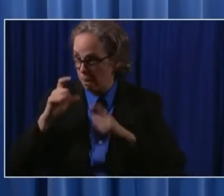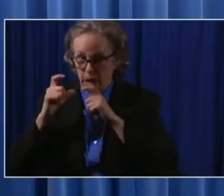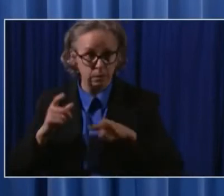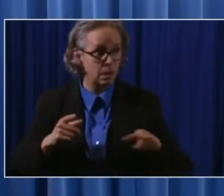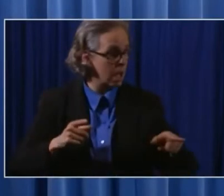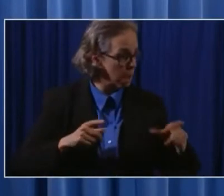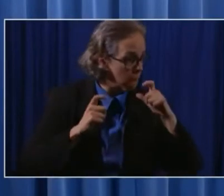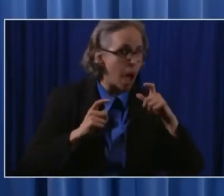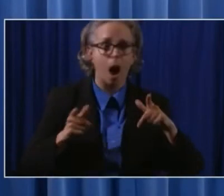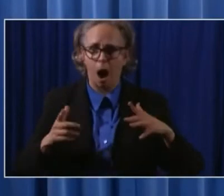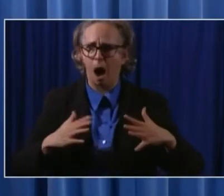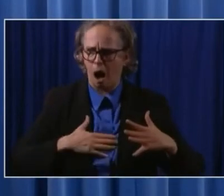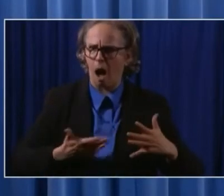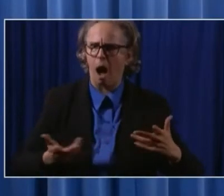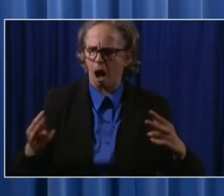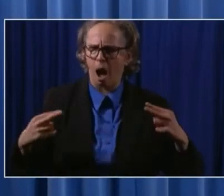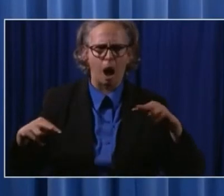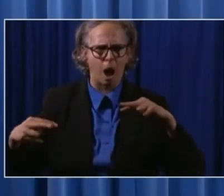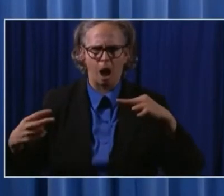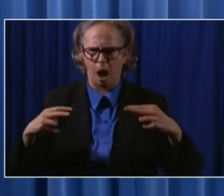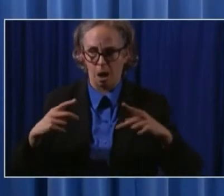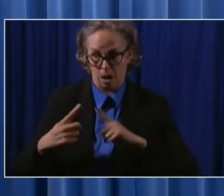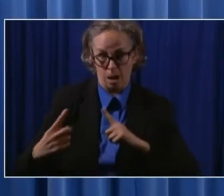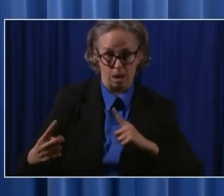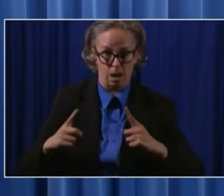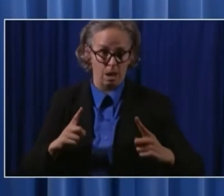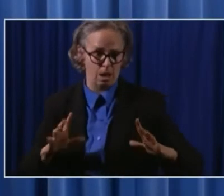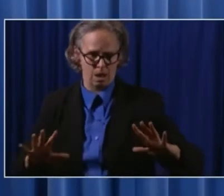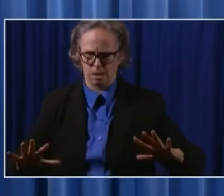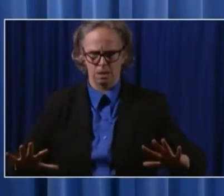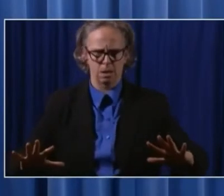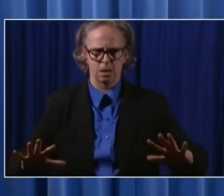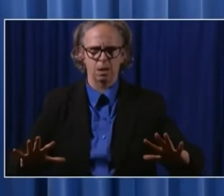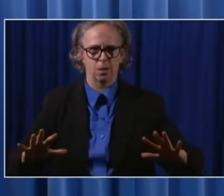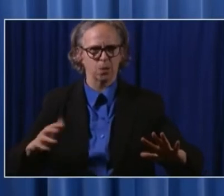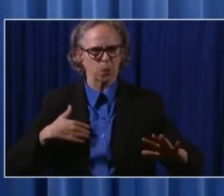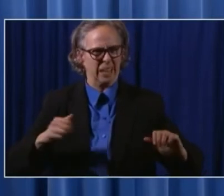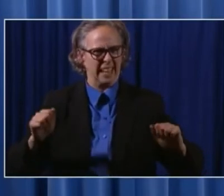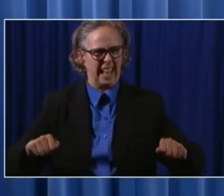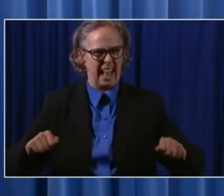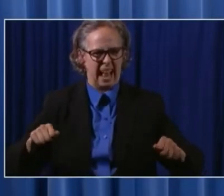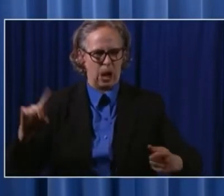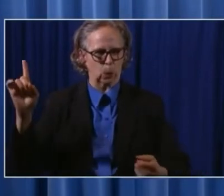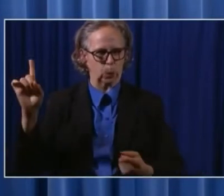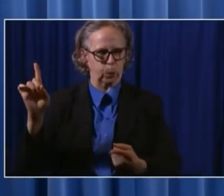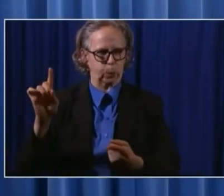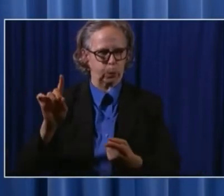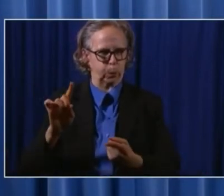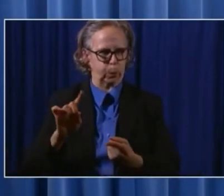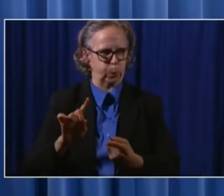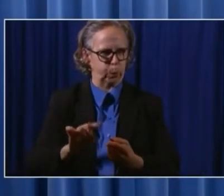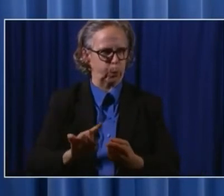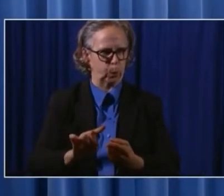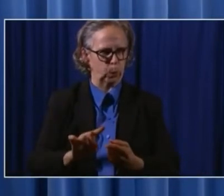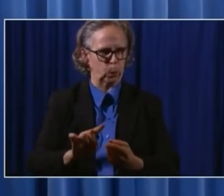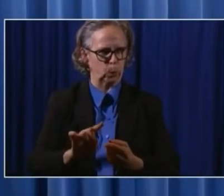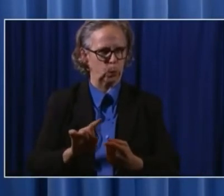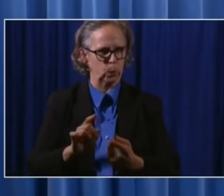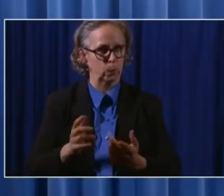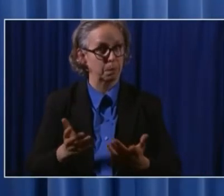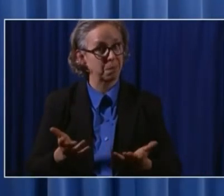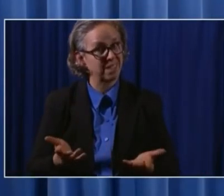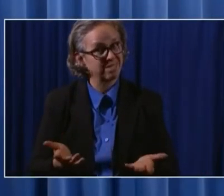public, keeping a distance, we can drive this thing to the ground. But we got a ways to go. We are in